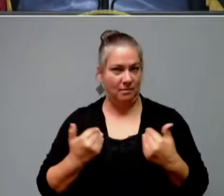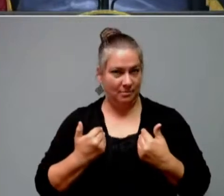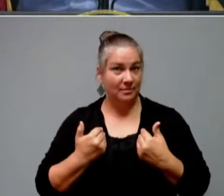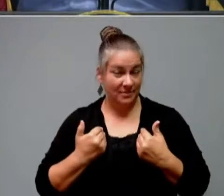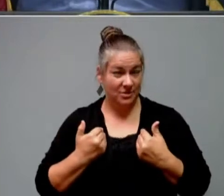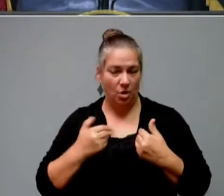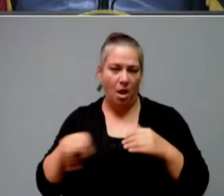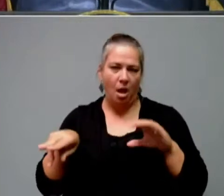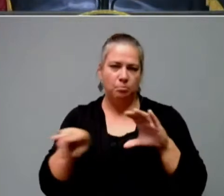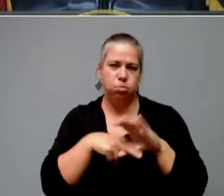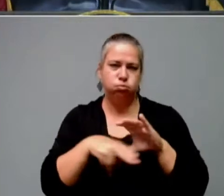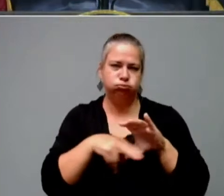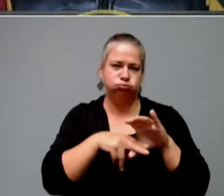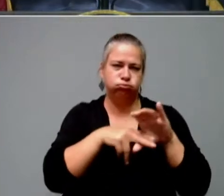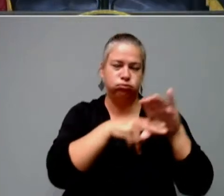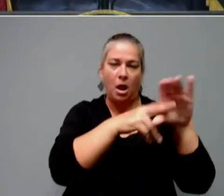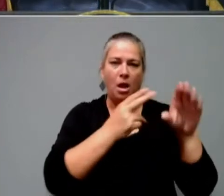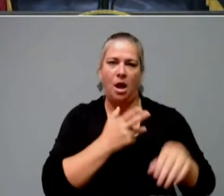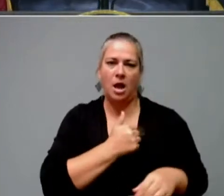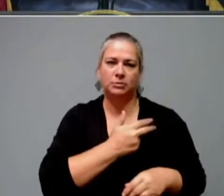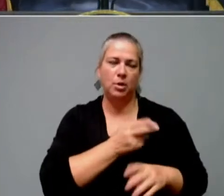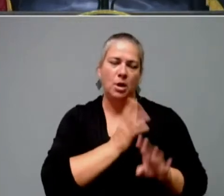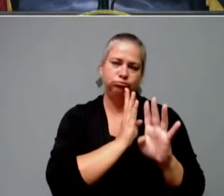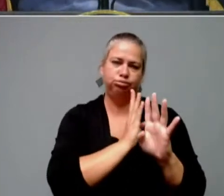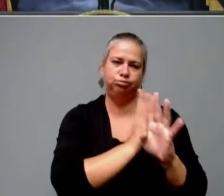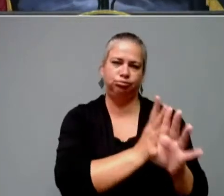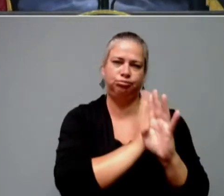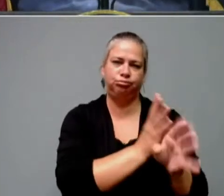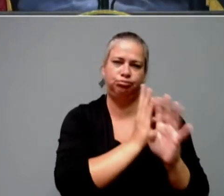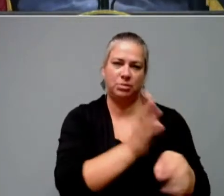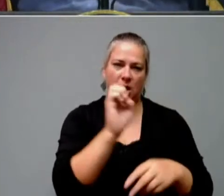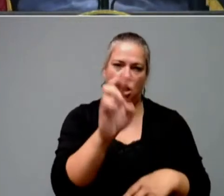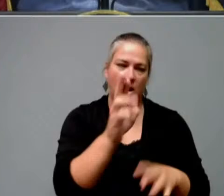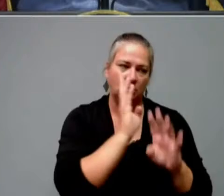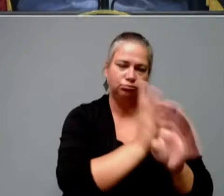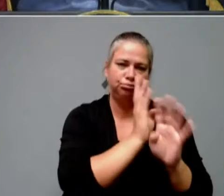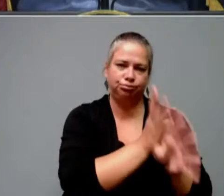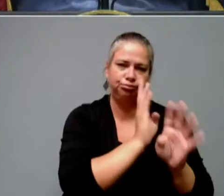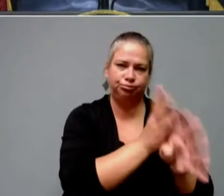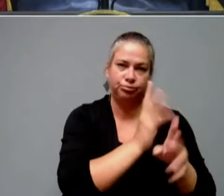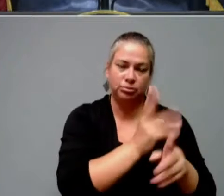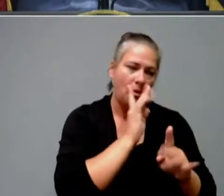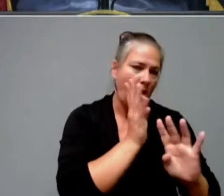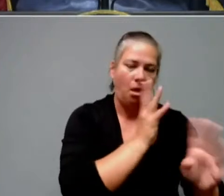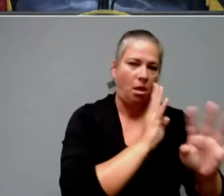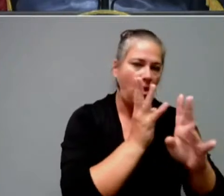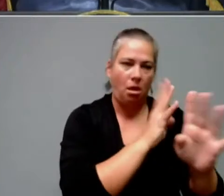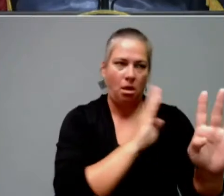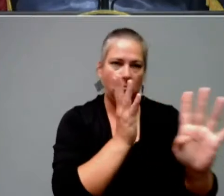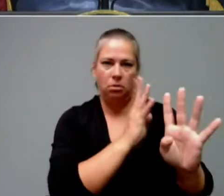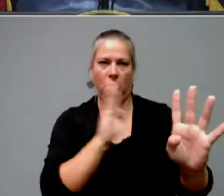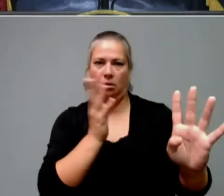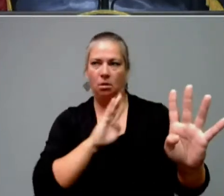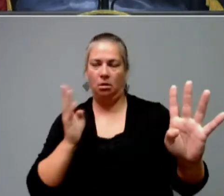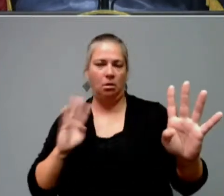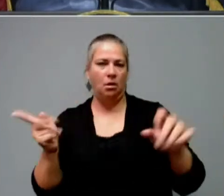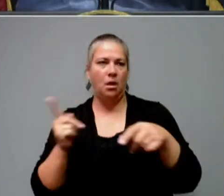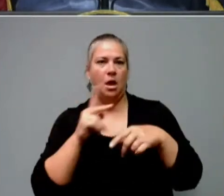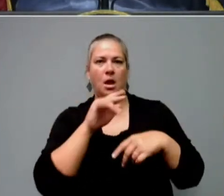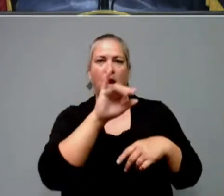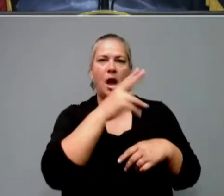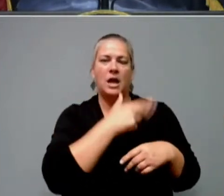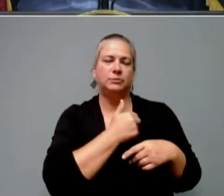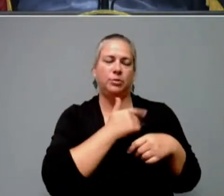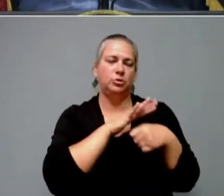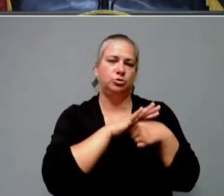total number of people going into hospitals. And so this means that it will place a really serious strain on ICU capacity sooner